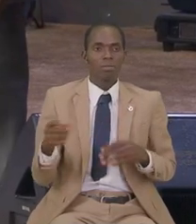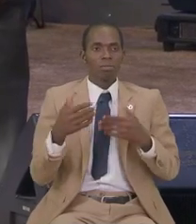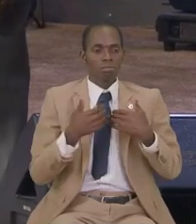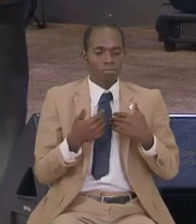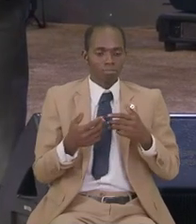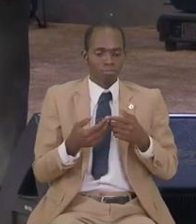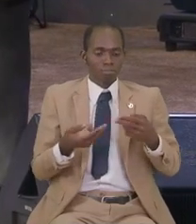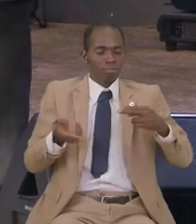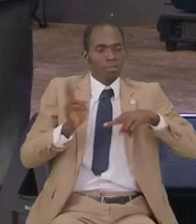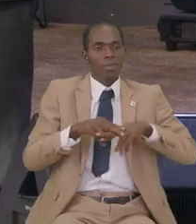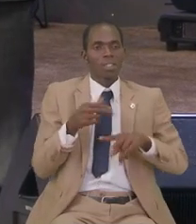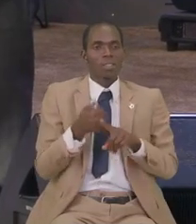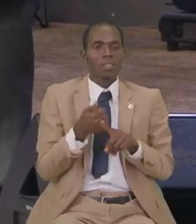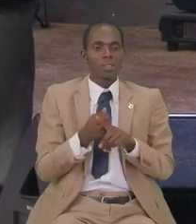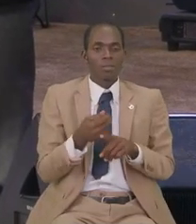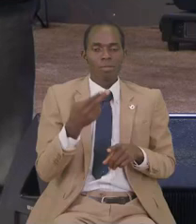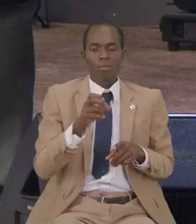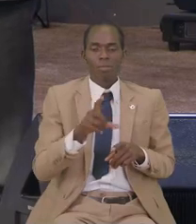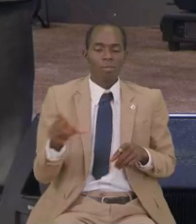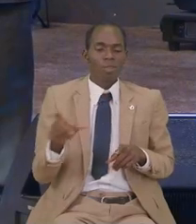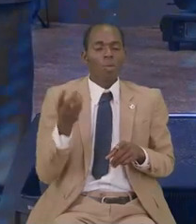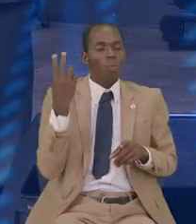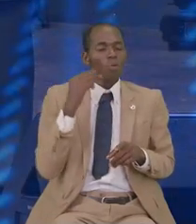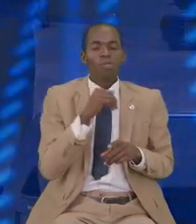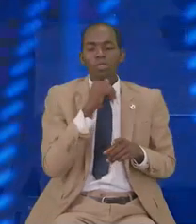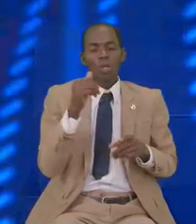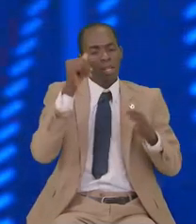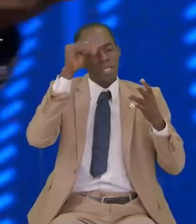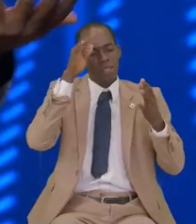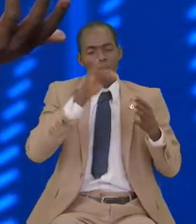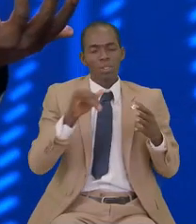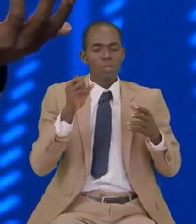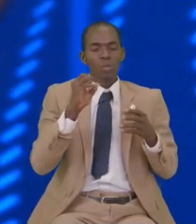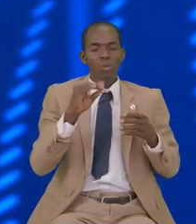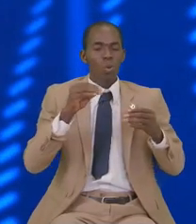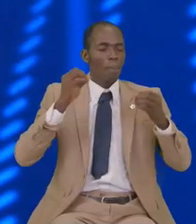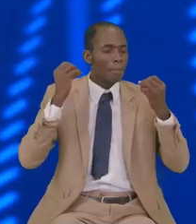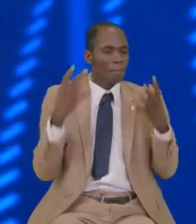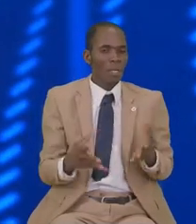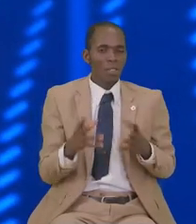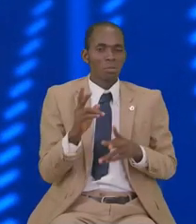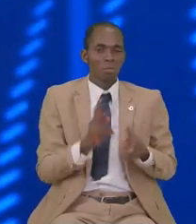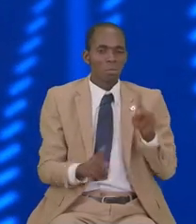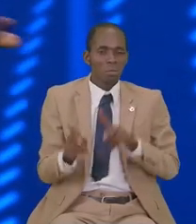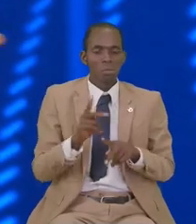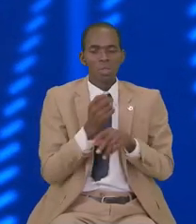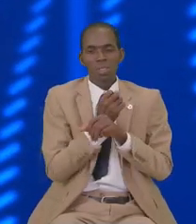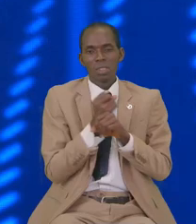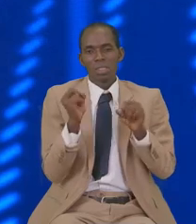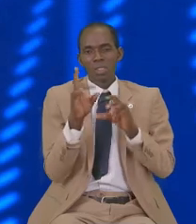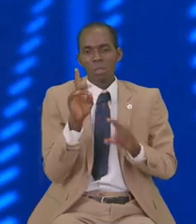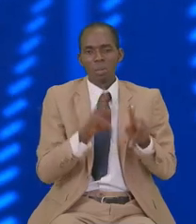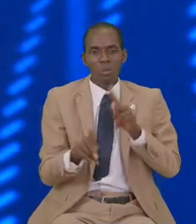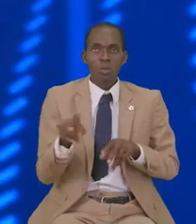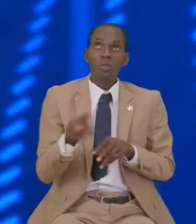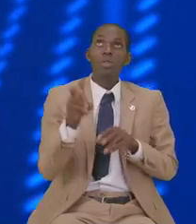herself. Hell was not expecting so many passengers, so many pilgrims, and so many